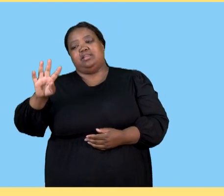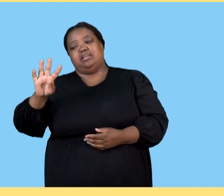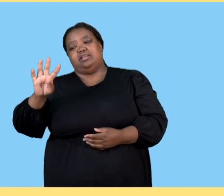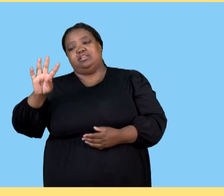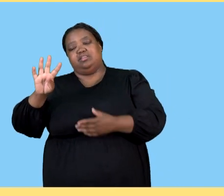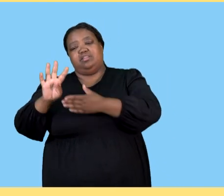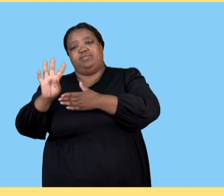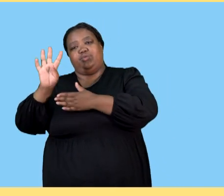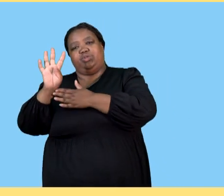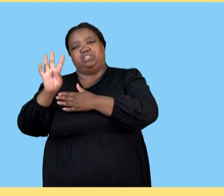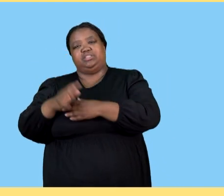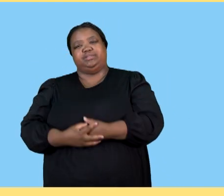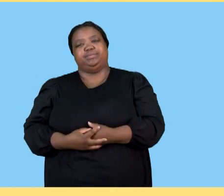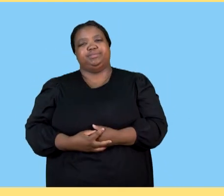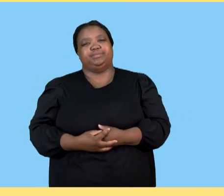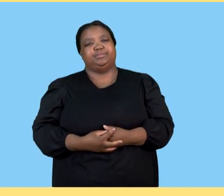44,940.